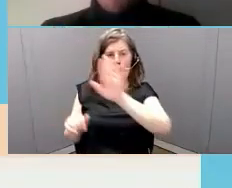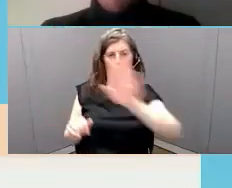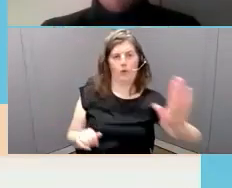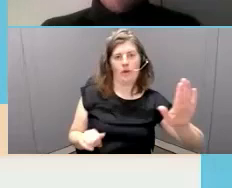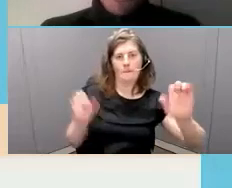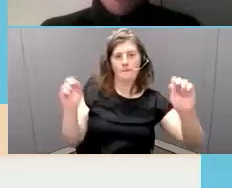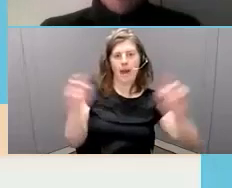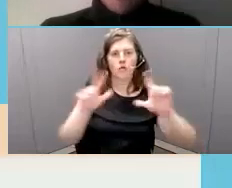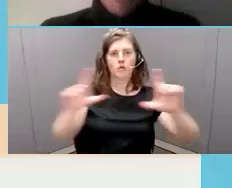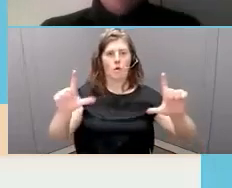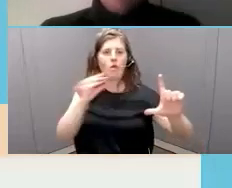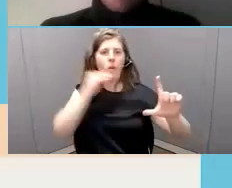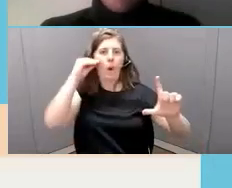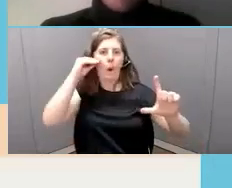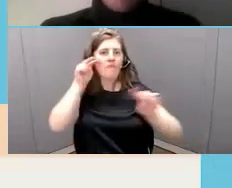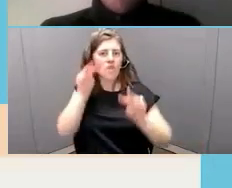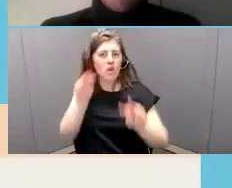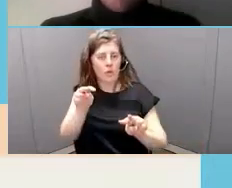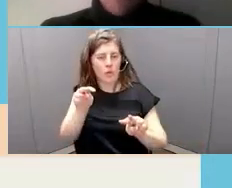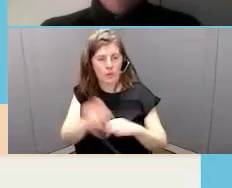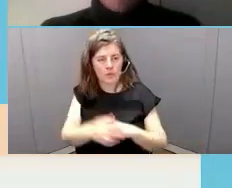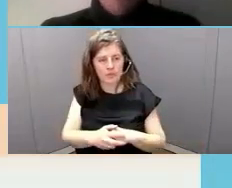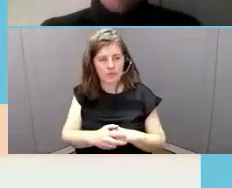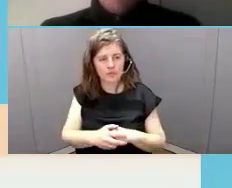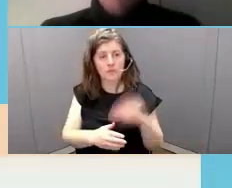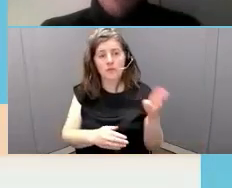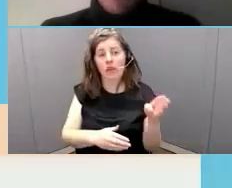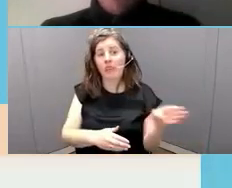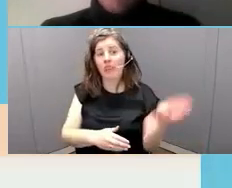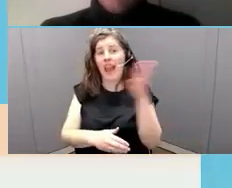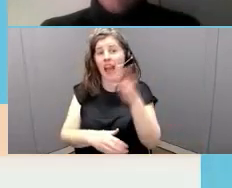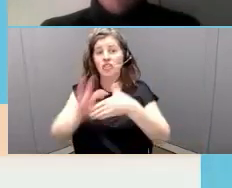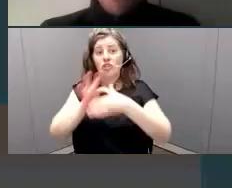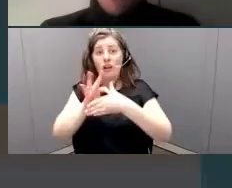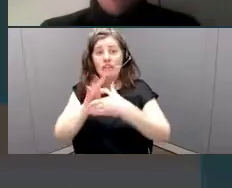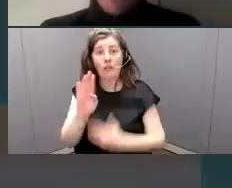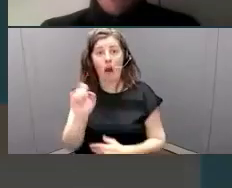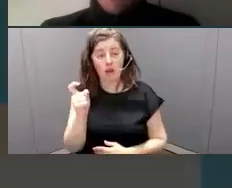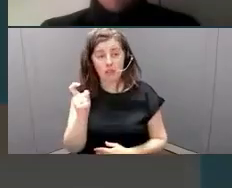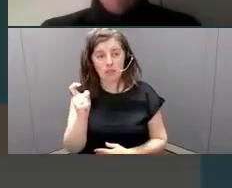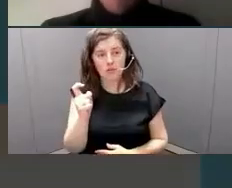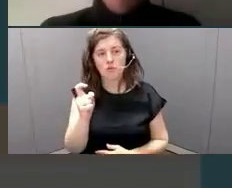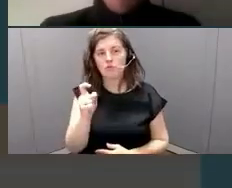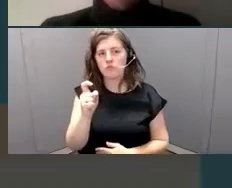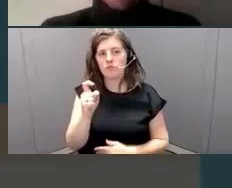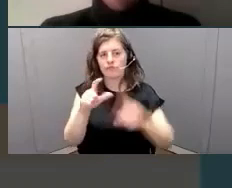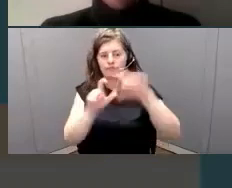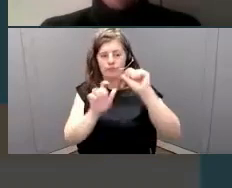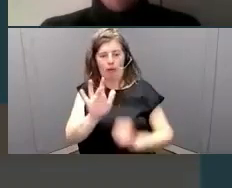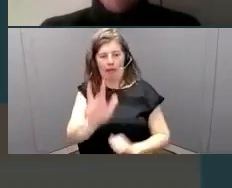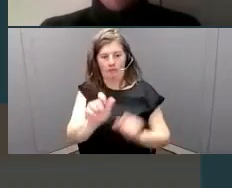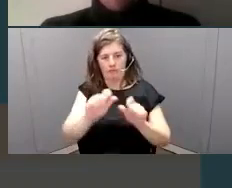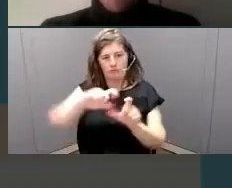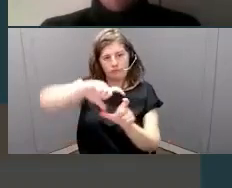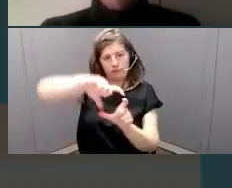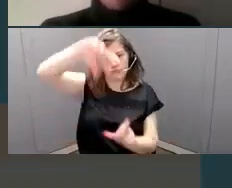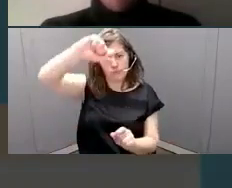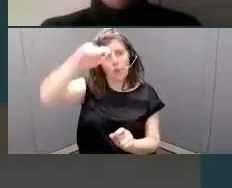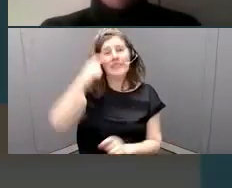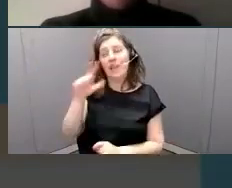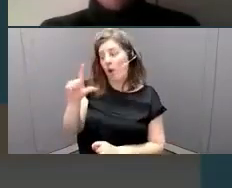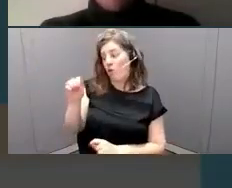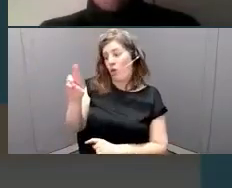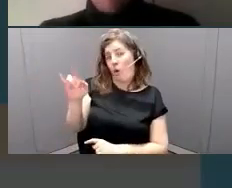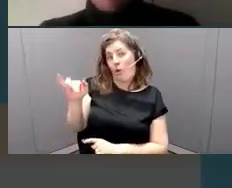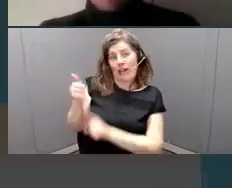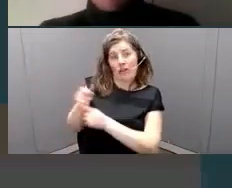view. Now, let's go to the next content box here. We can click here, and we can see that Lori has